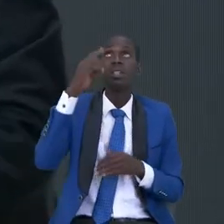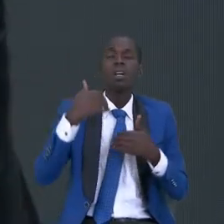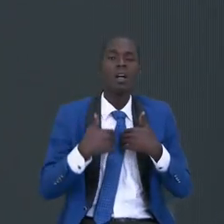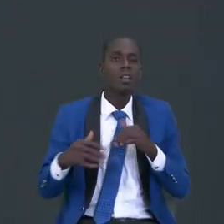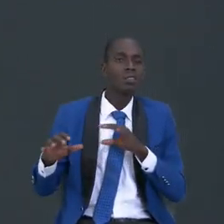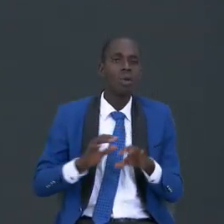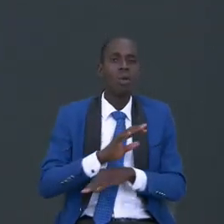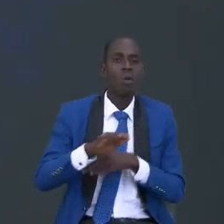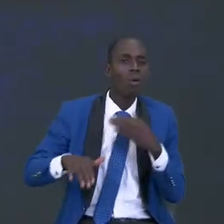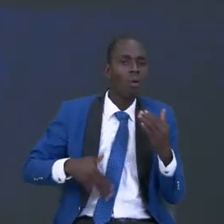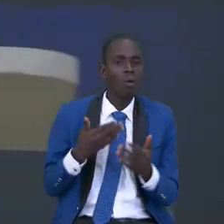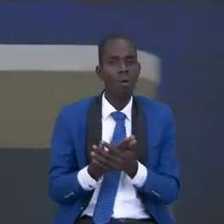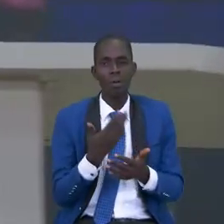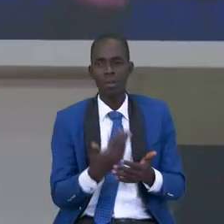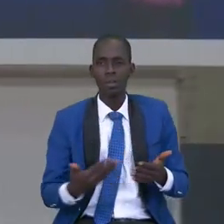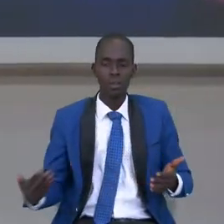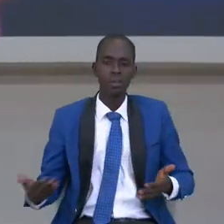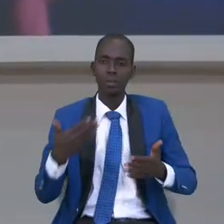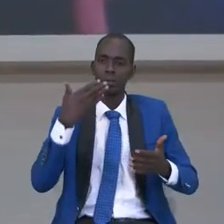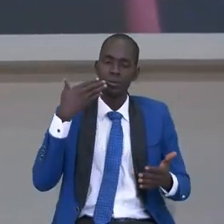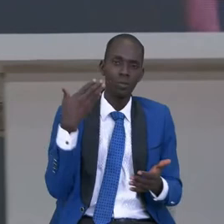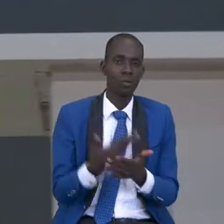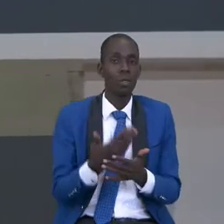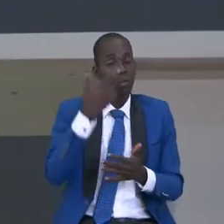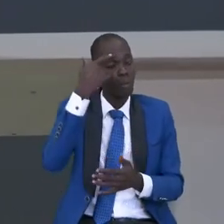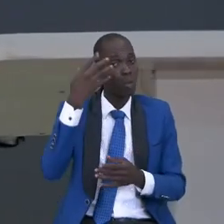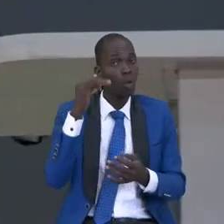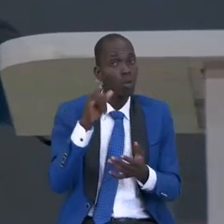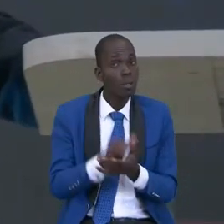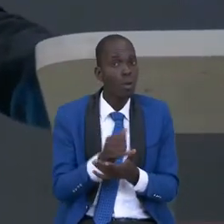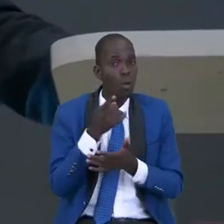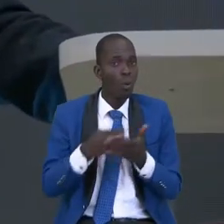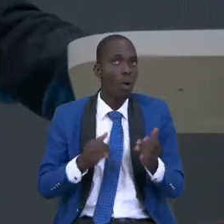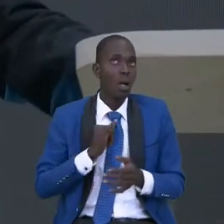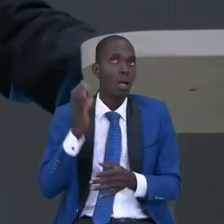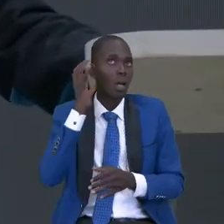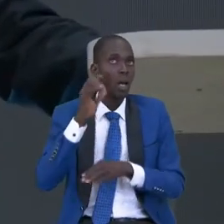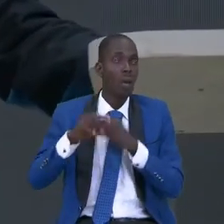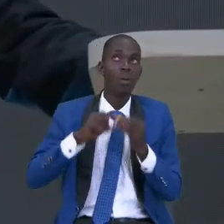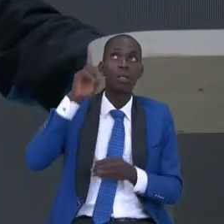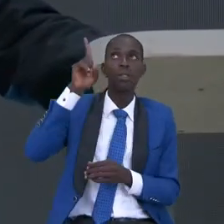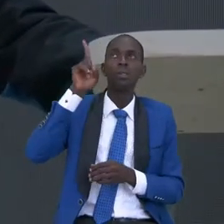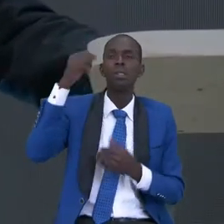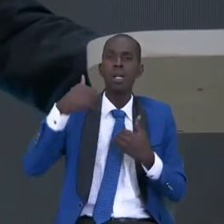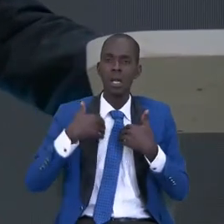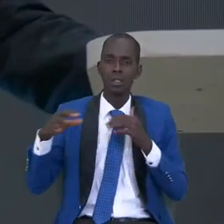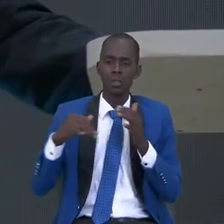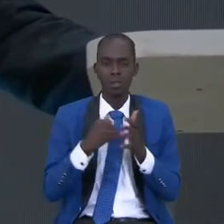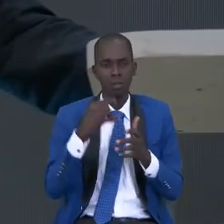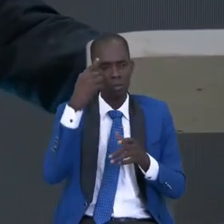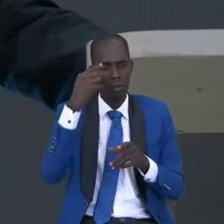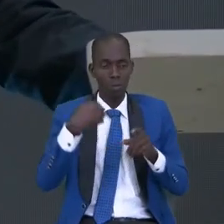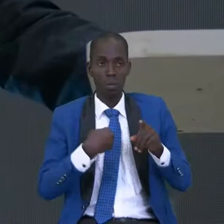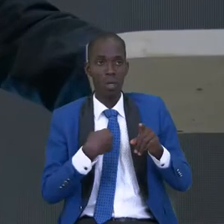things well. Because of that, what I heard about him, he's done that for him, for her,